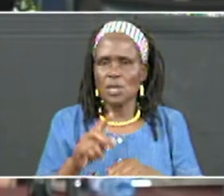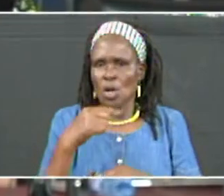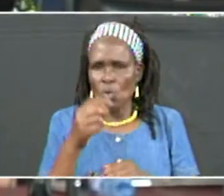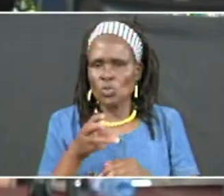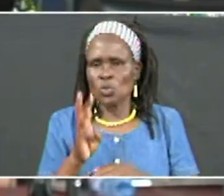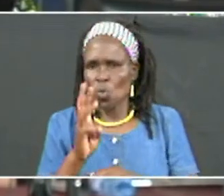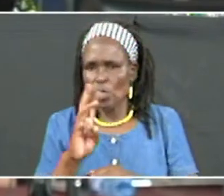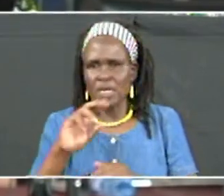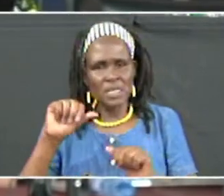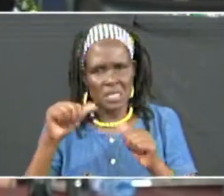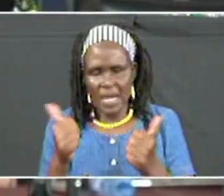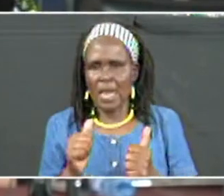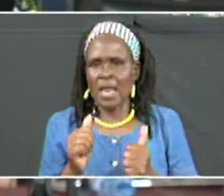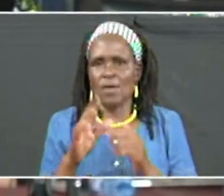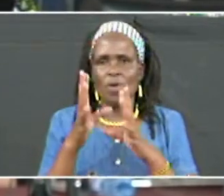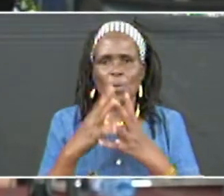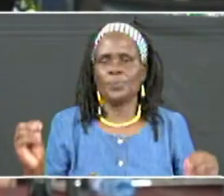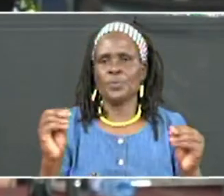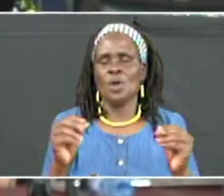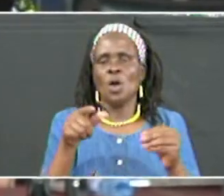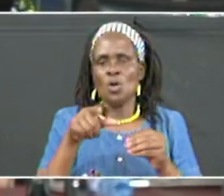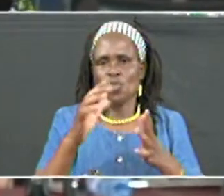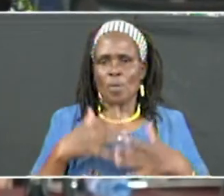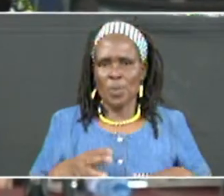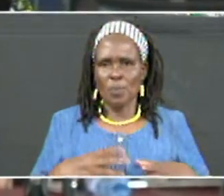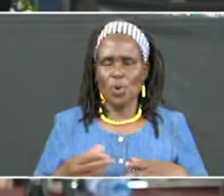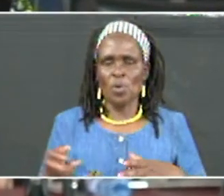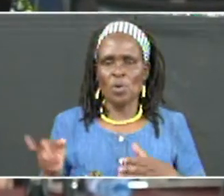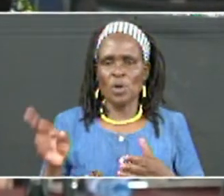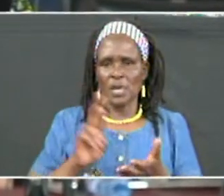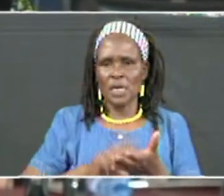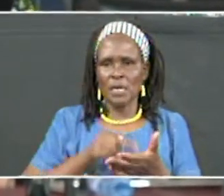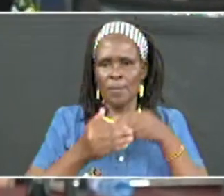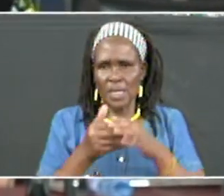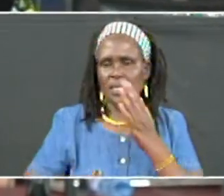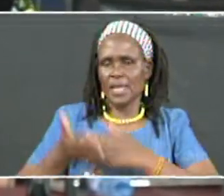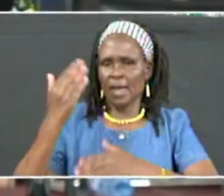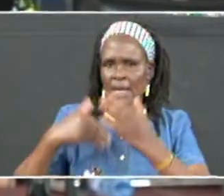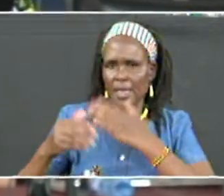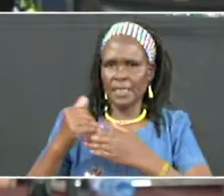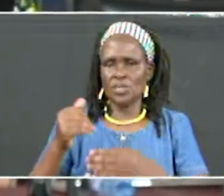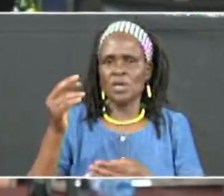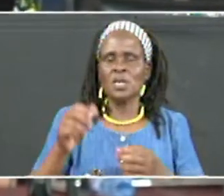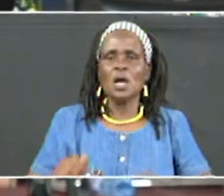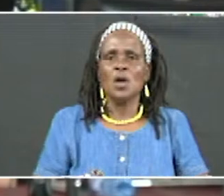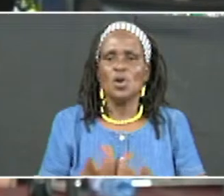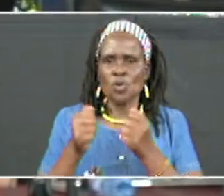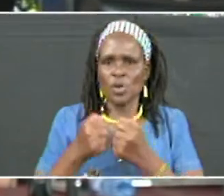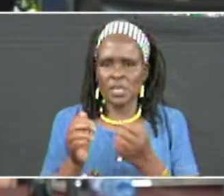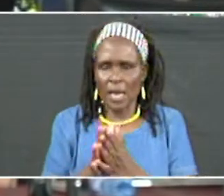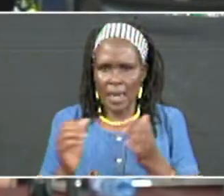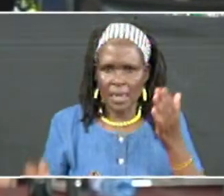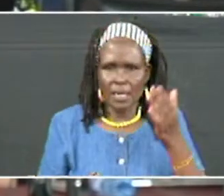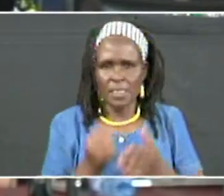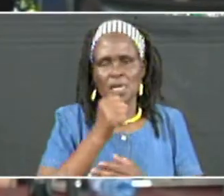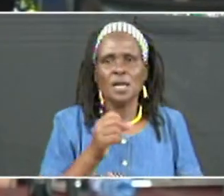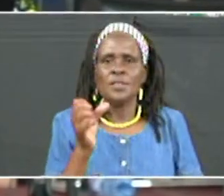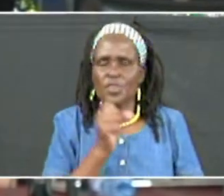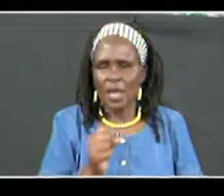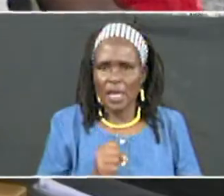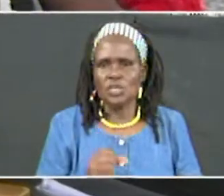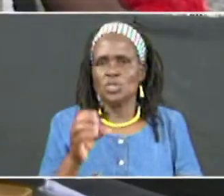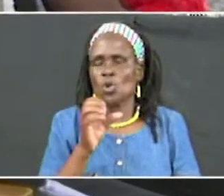never fail. Your people will rebuild the ancient ruins and will raise up the age-old